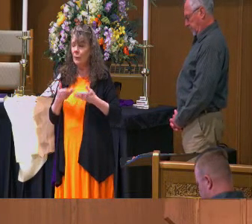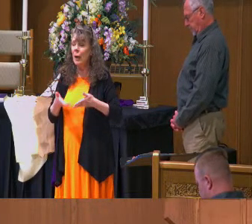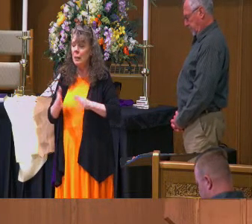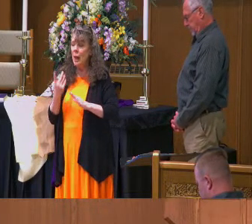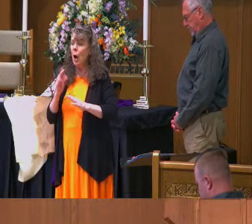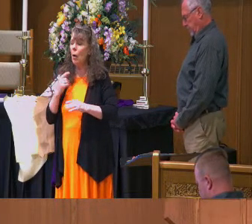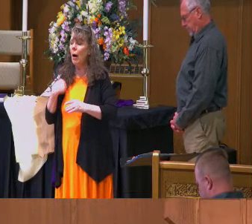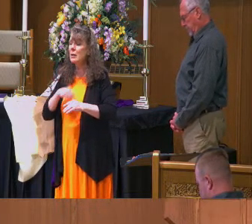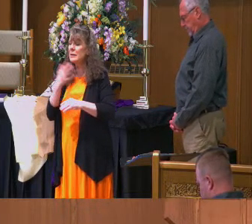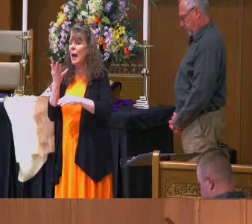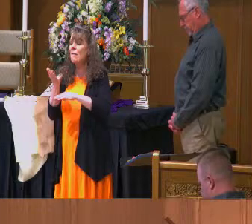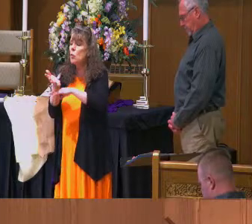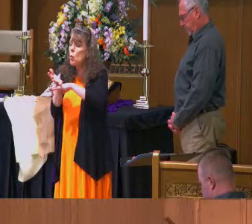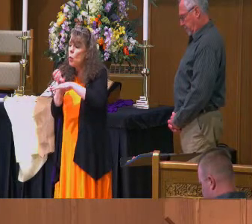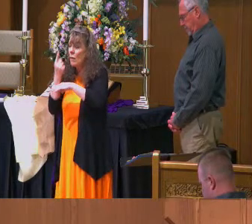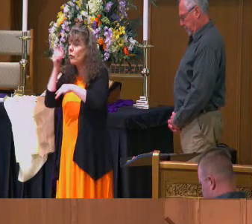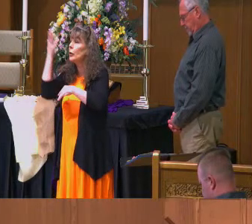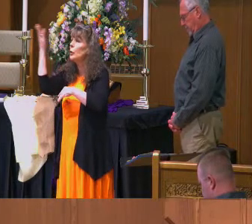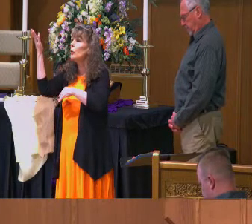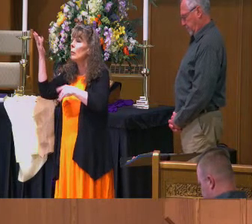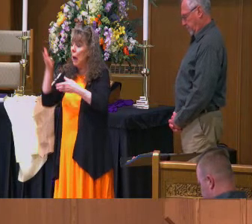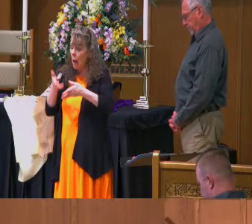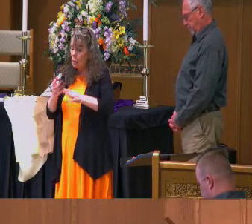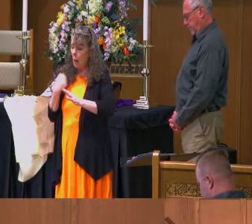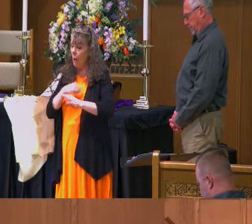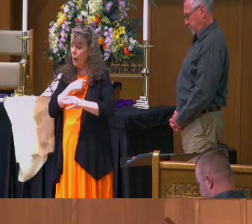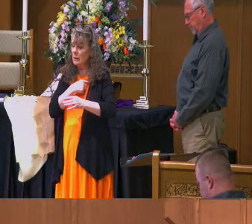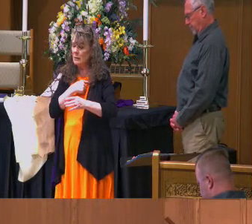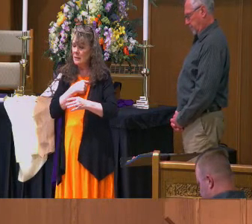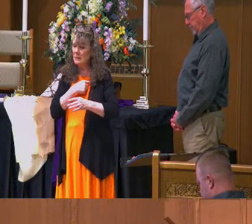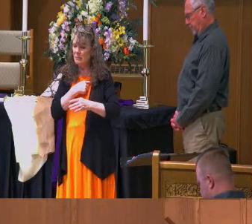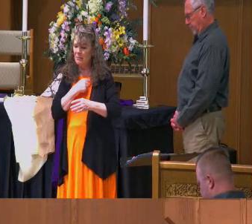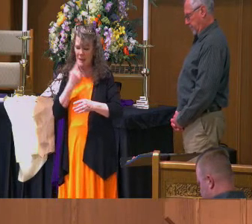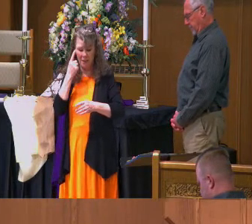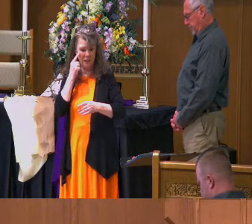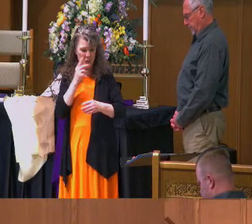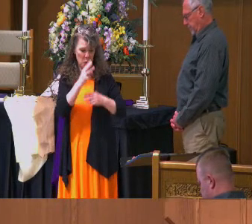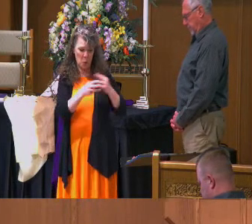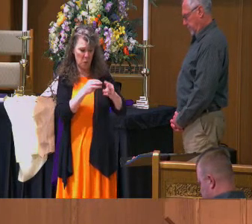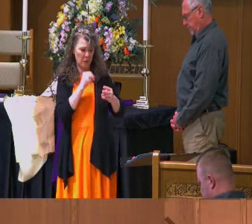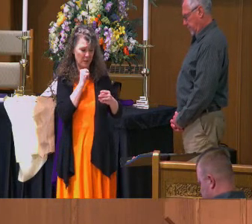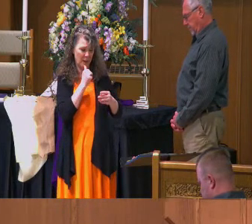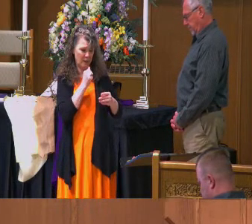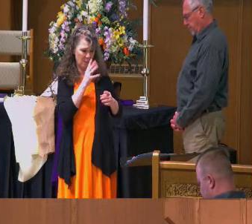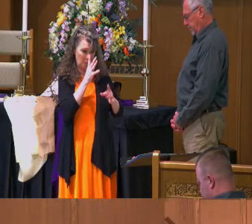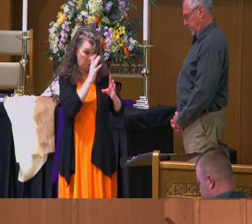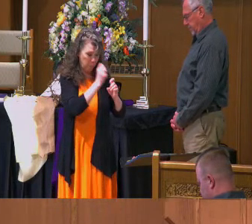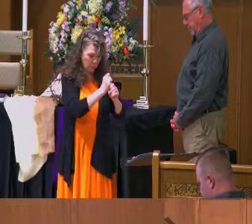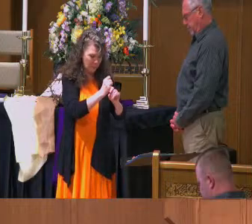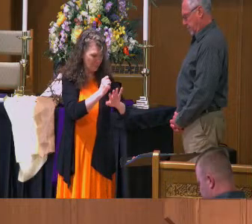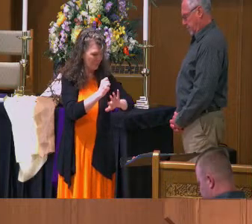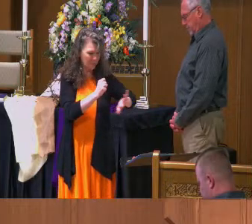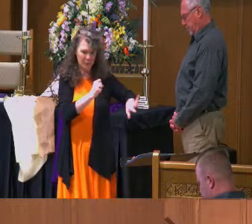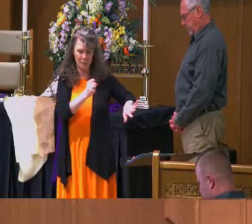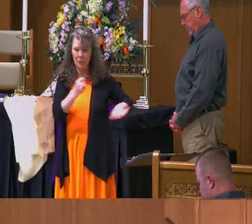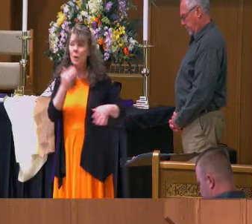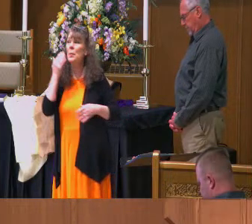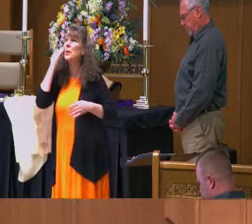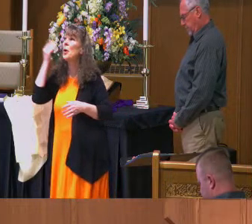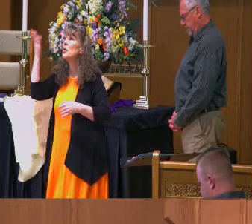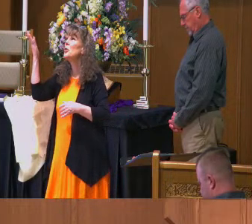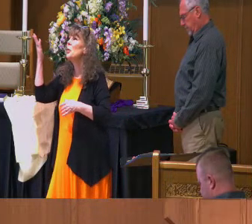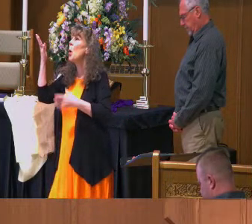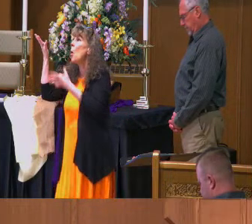you. Lord, make this world so unattractive to us because we know you and want to be with you as